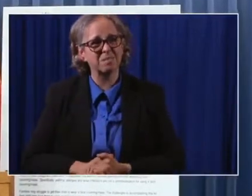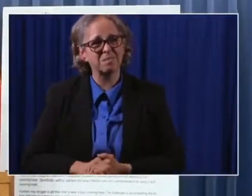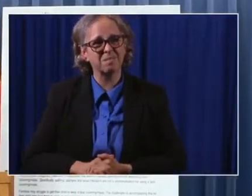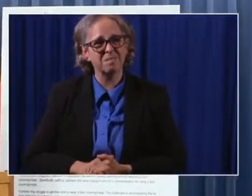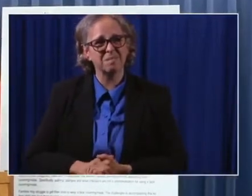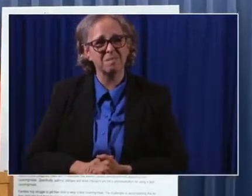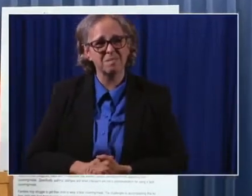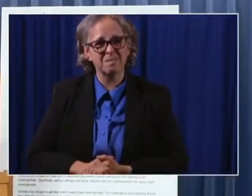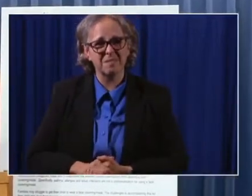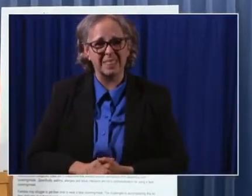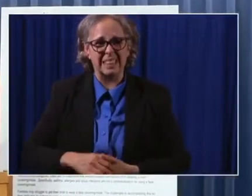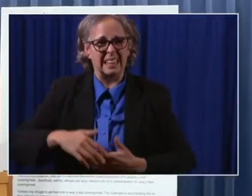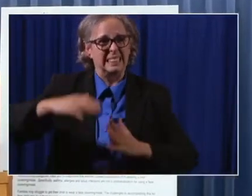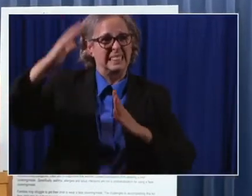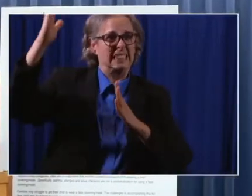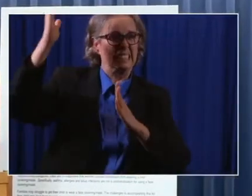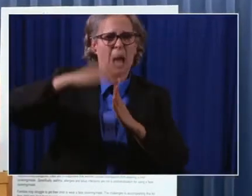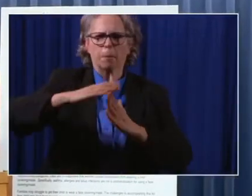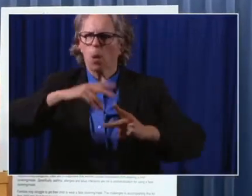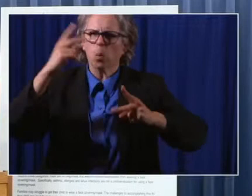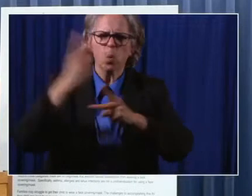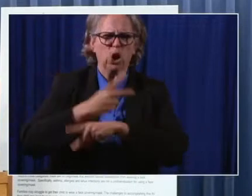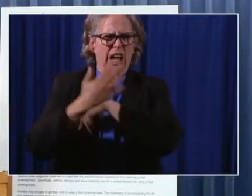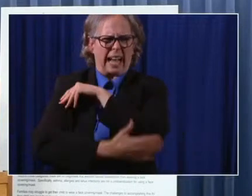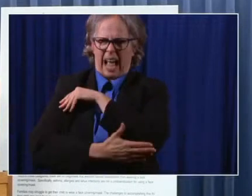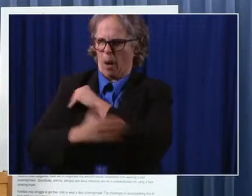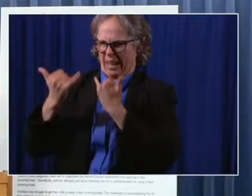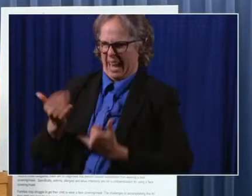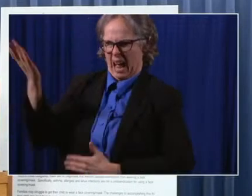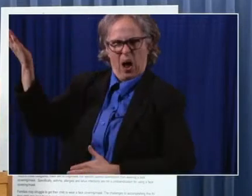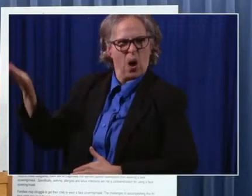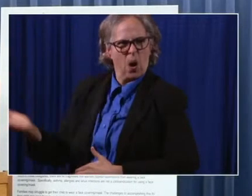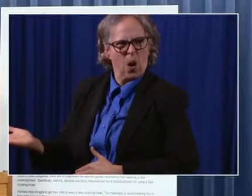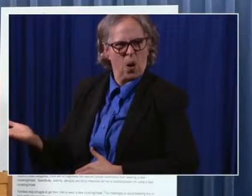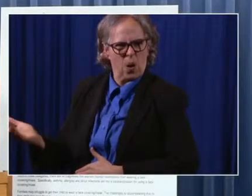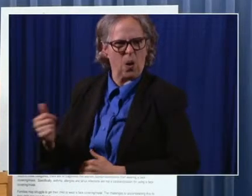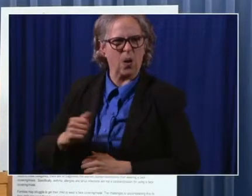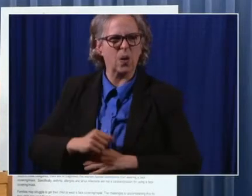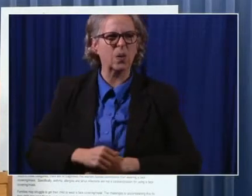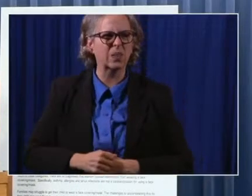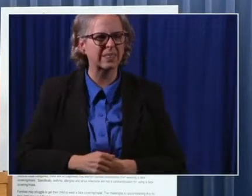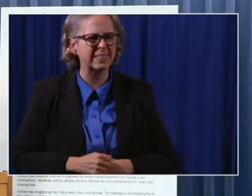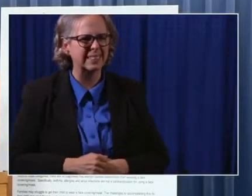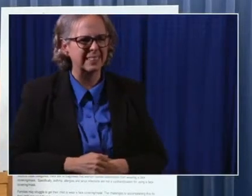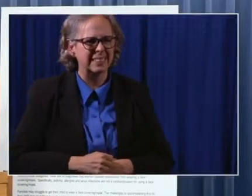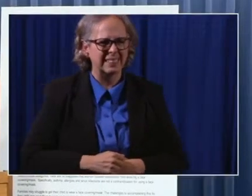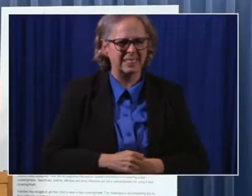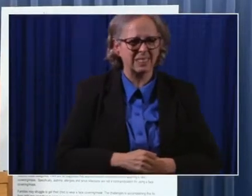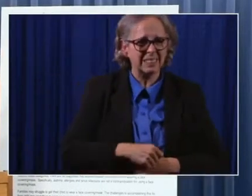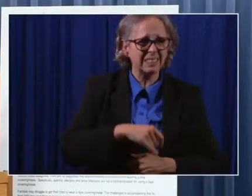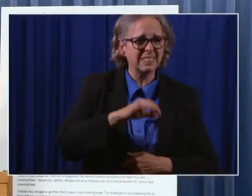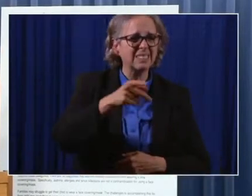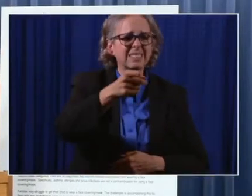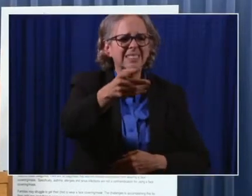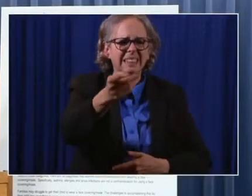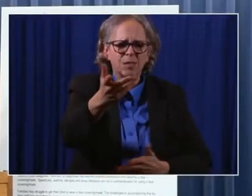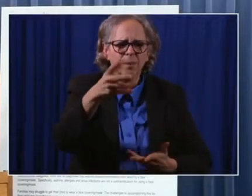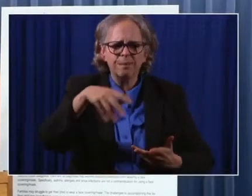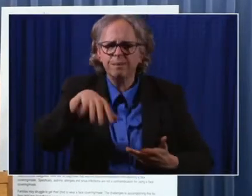here. But take a look at all of them. You can see kind of where your county comes in.